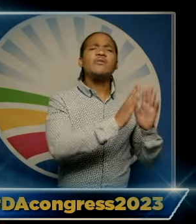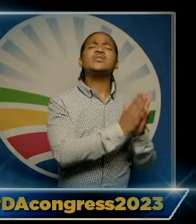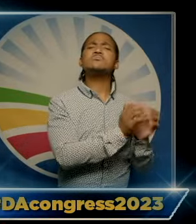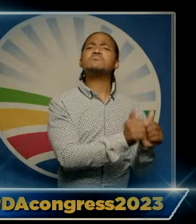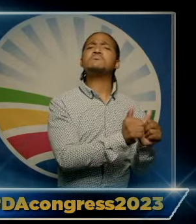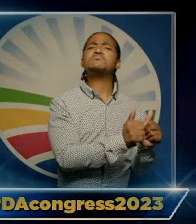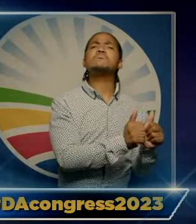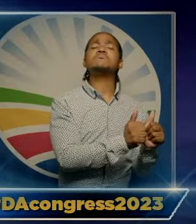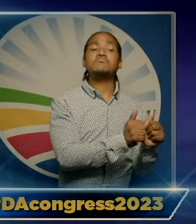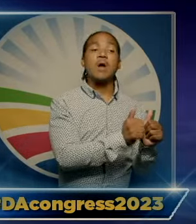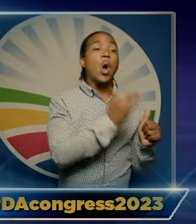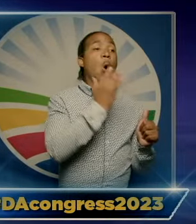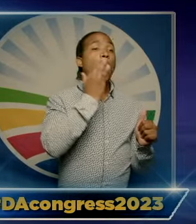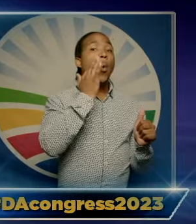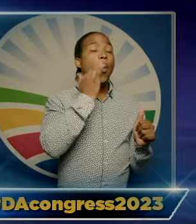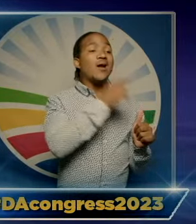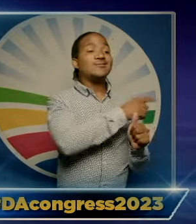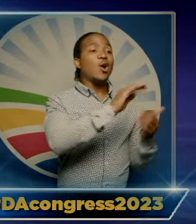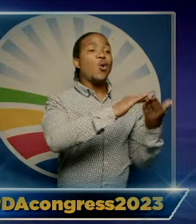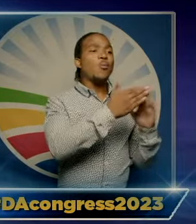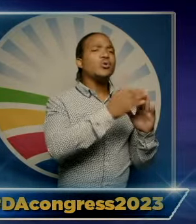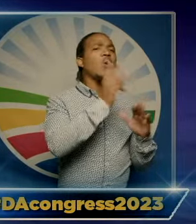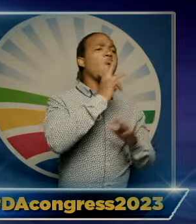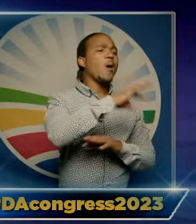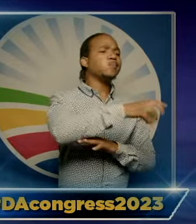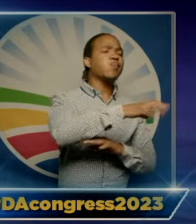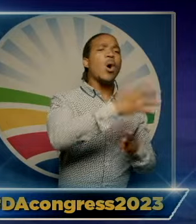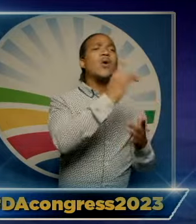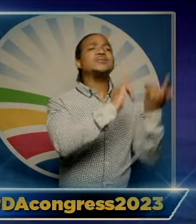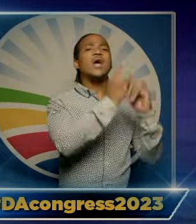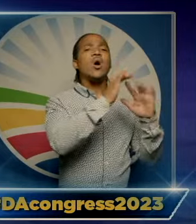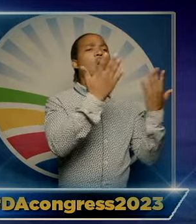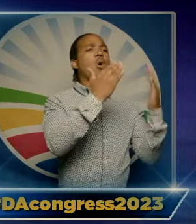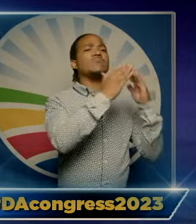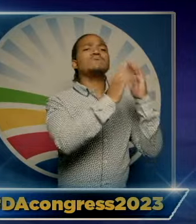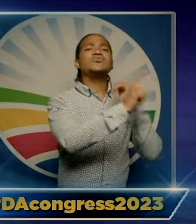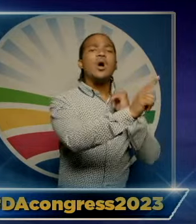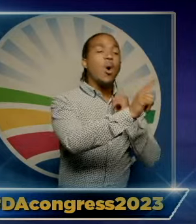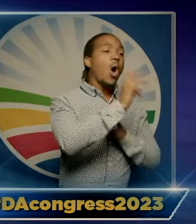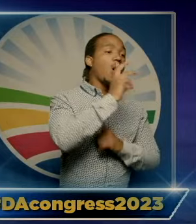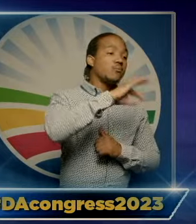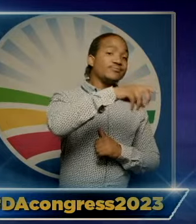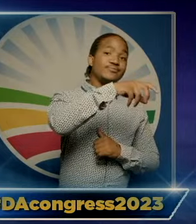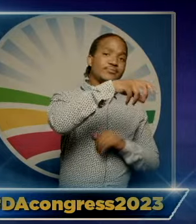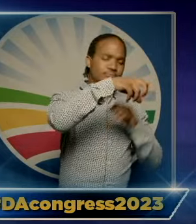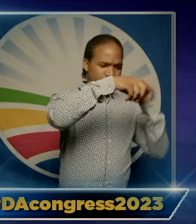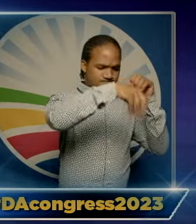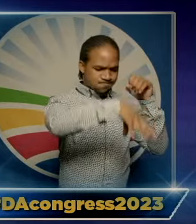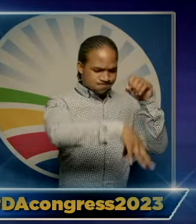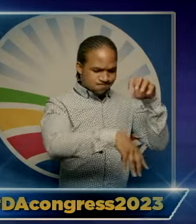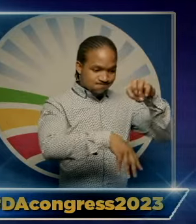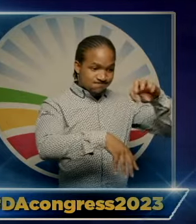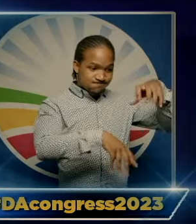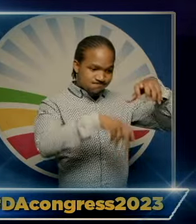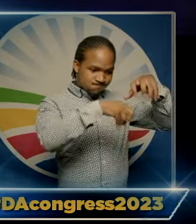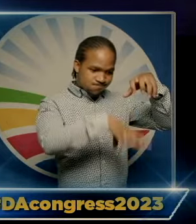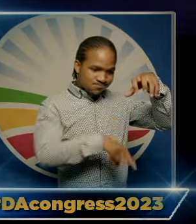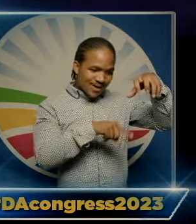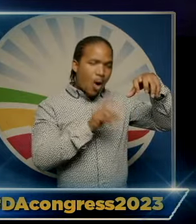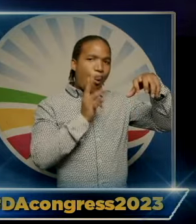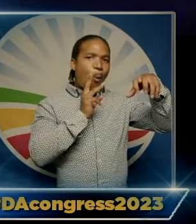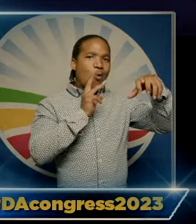residents open their taps, whether in the town or township, clean water comes out. When our